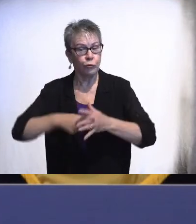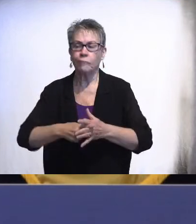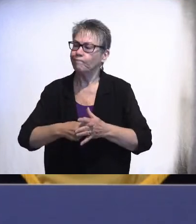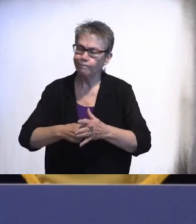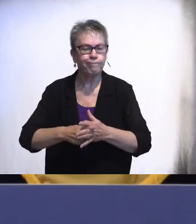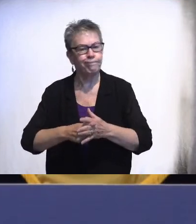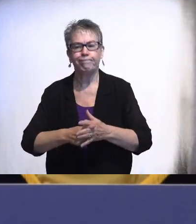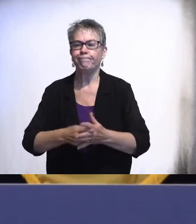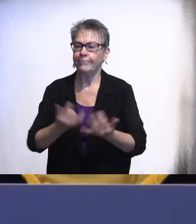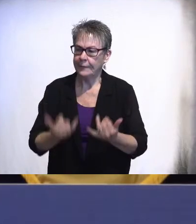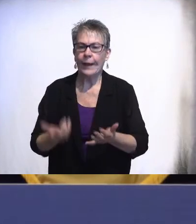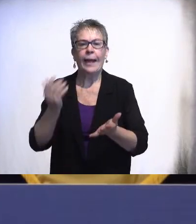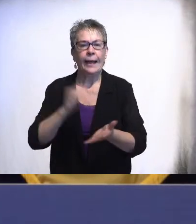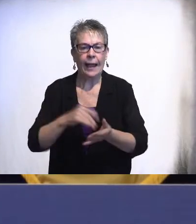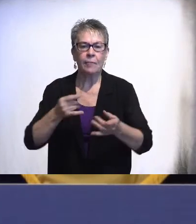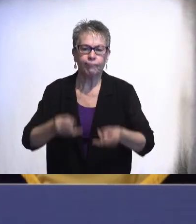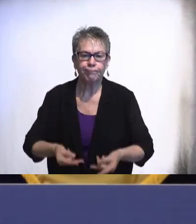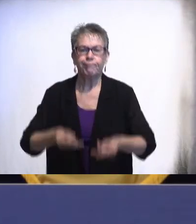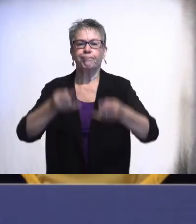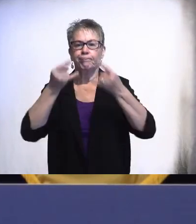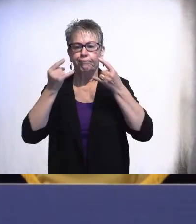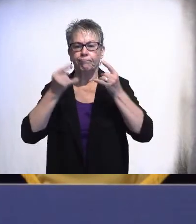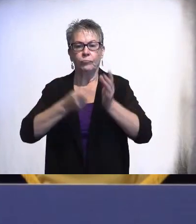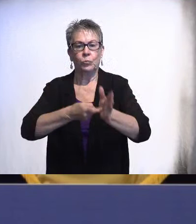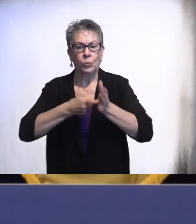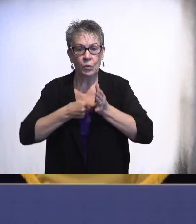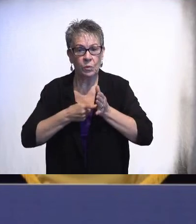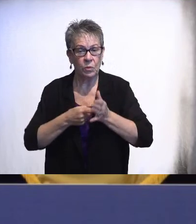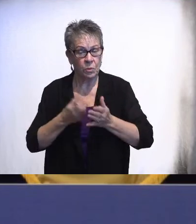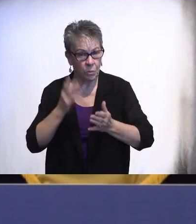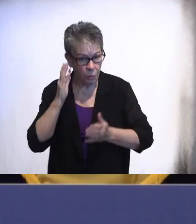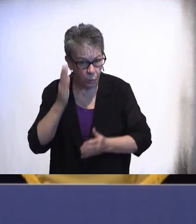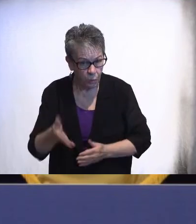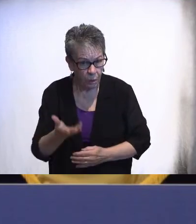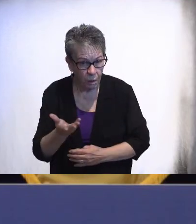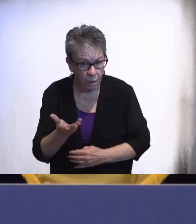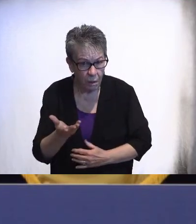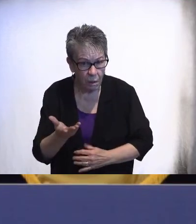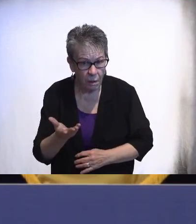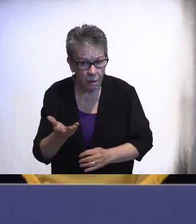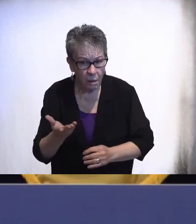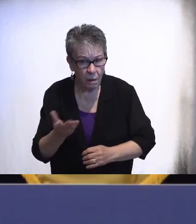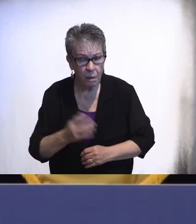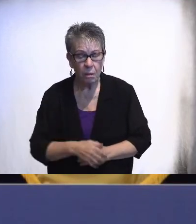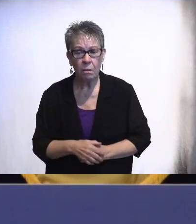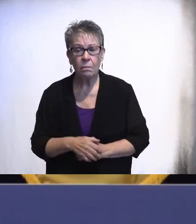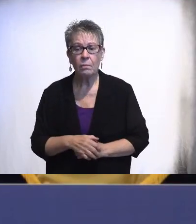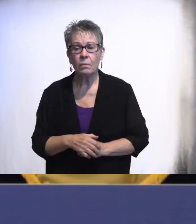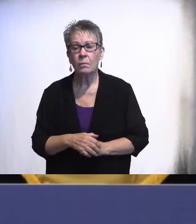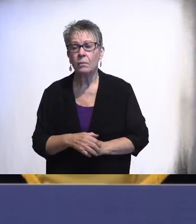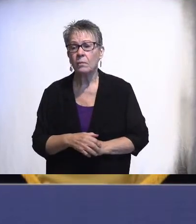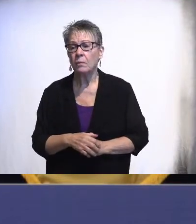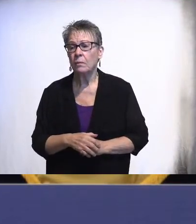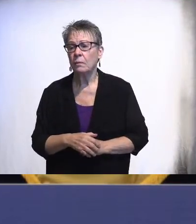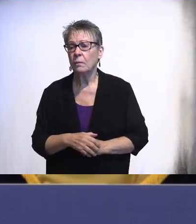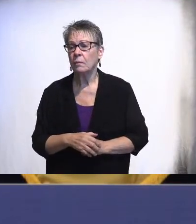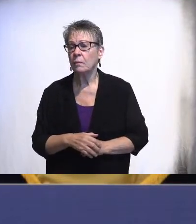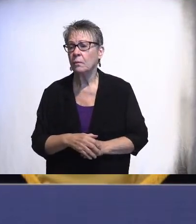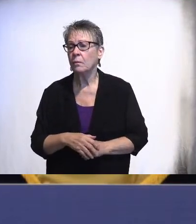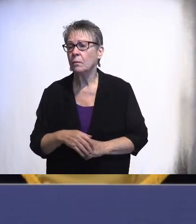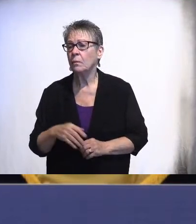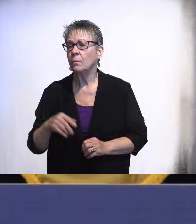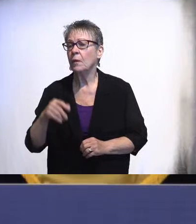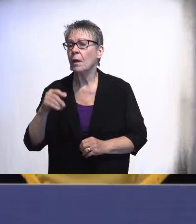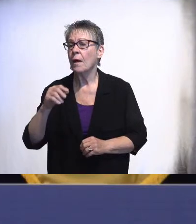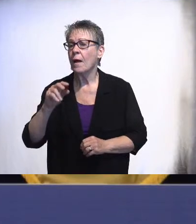seeing Delaware follow suit today through the end of March. Keeping in mind your position as the vice chair of the Democratic Governors Association, how much was your decision to